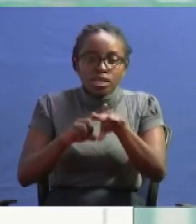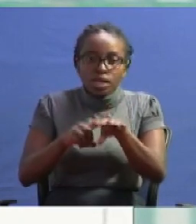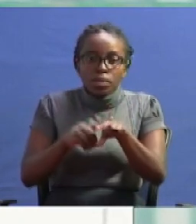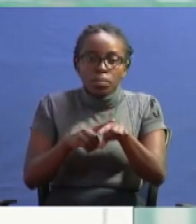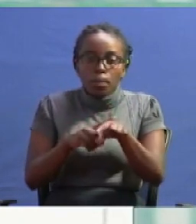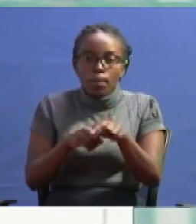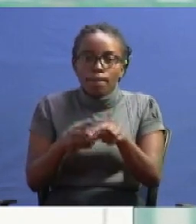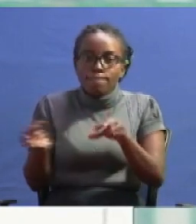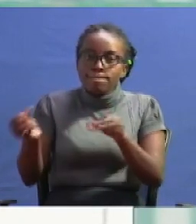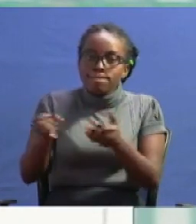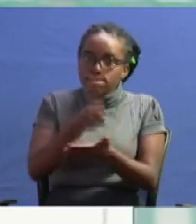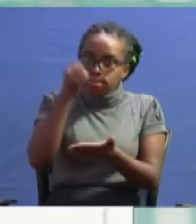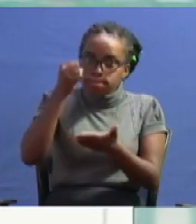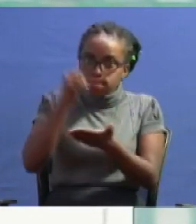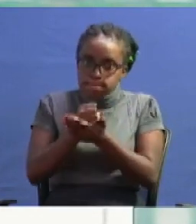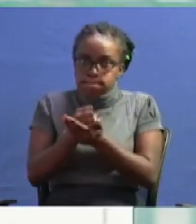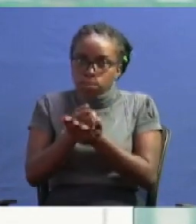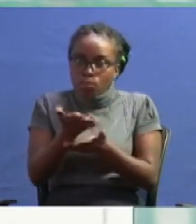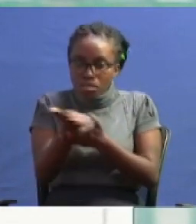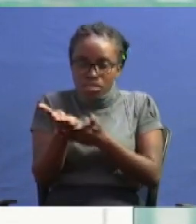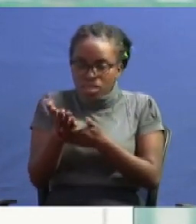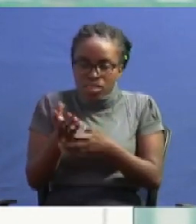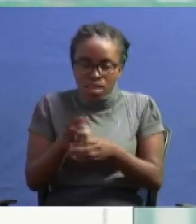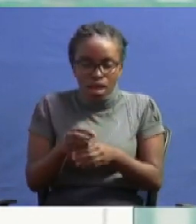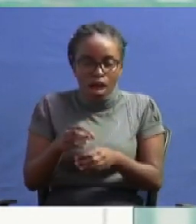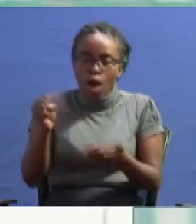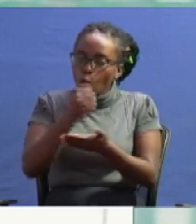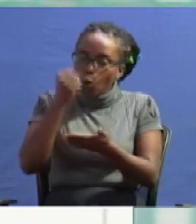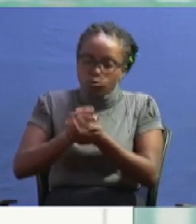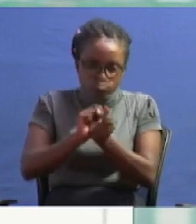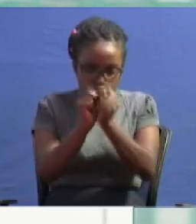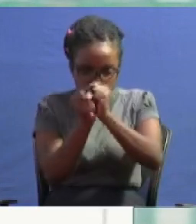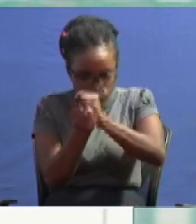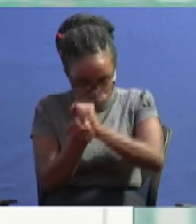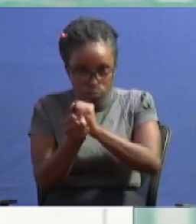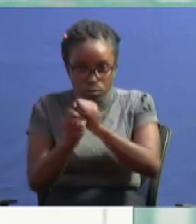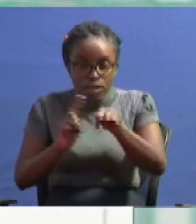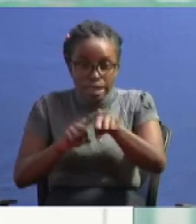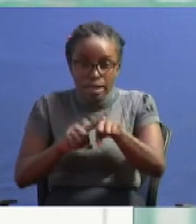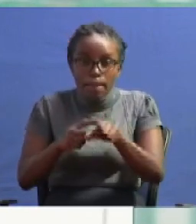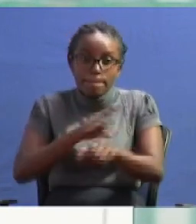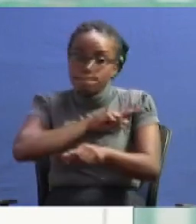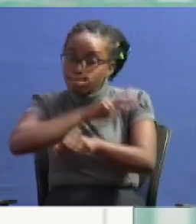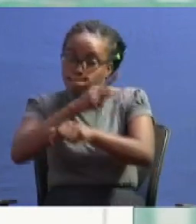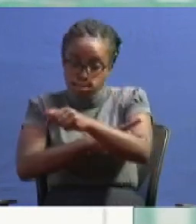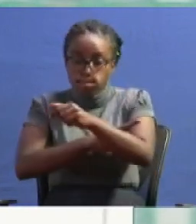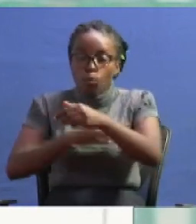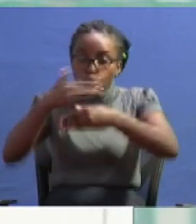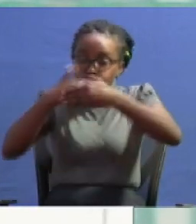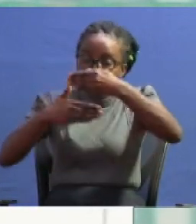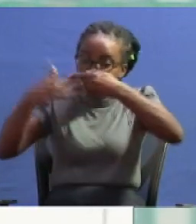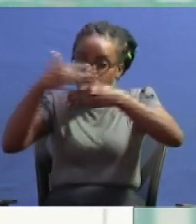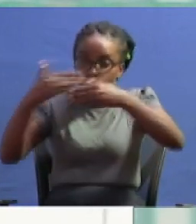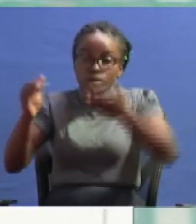office. Sometimes, the office will change you. Sometimes we say that power reveals, your true state as a